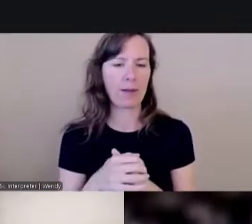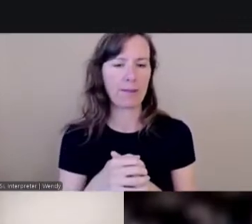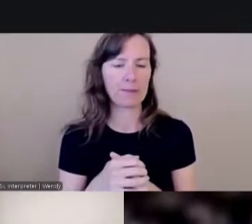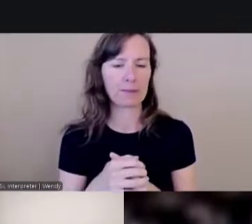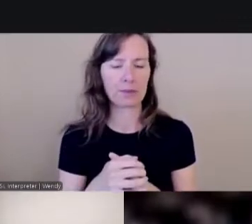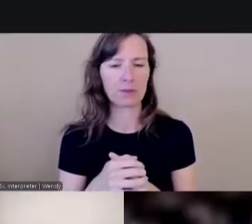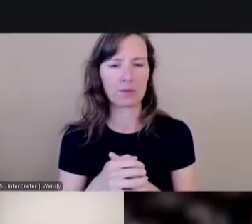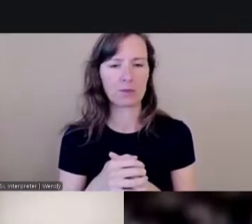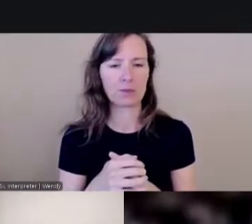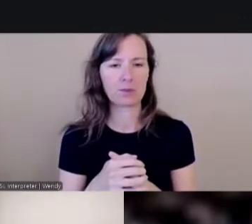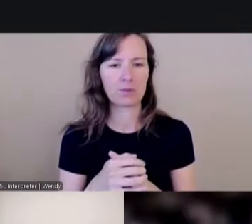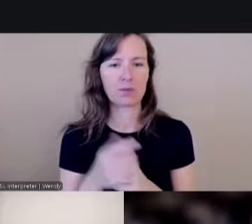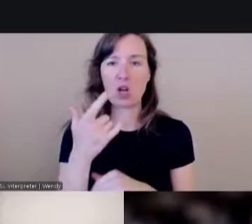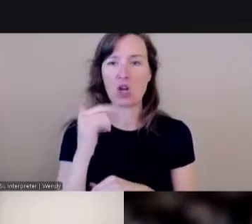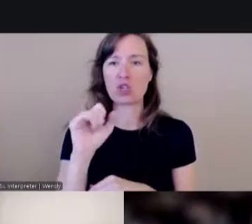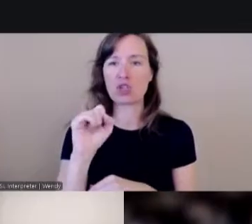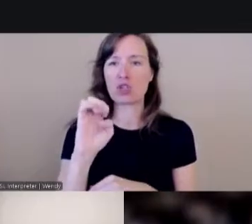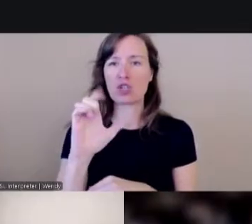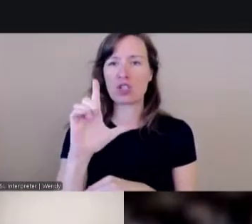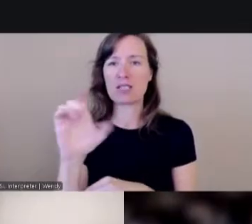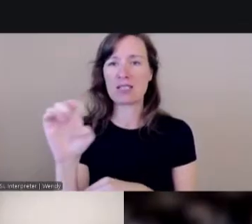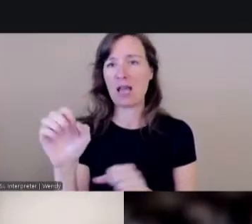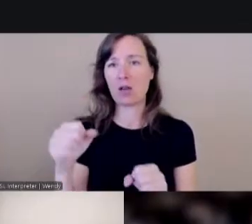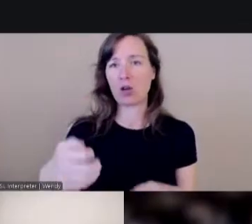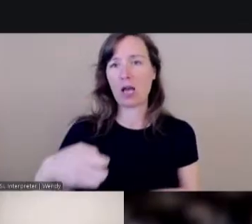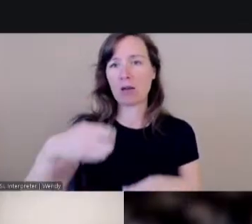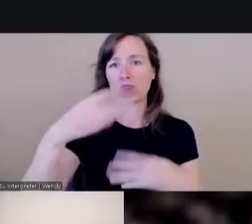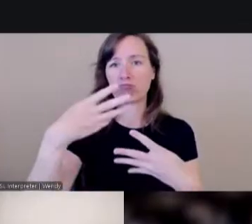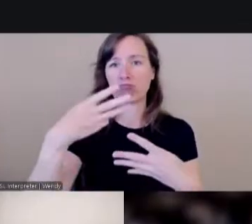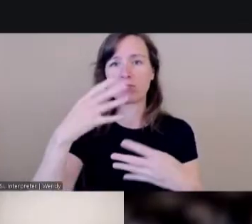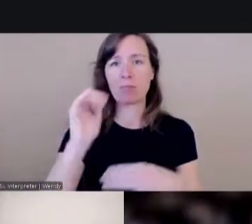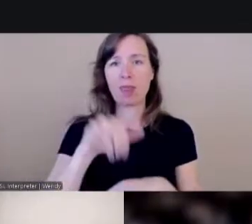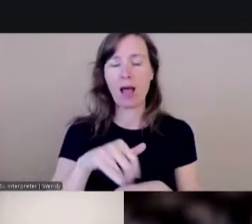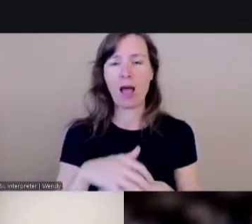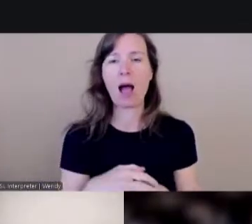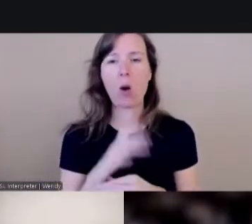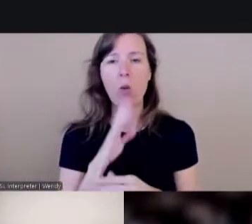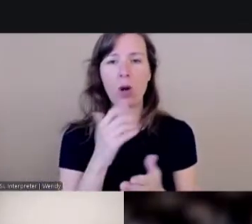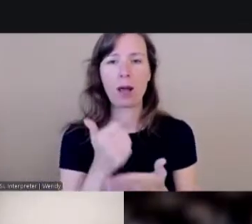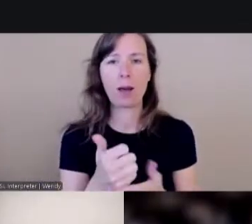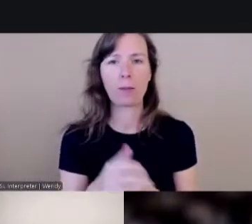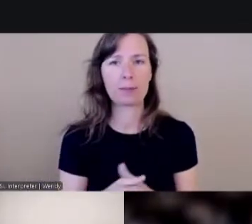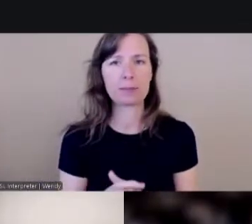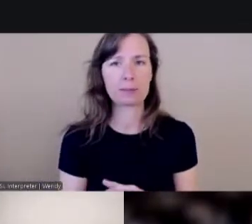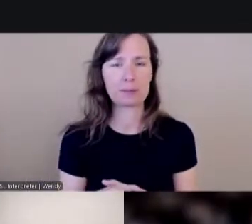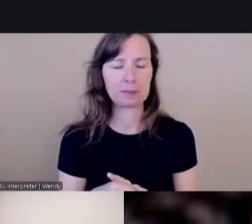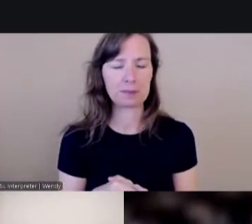if Giselle, if you could put up that particular area, that would be helpful.